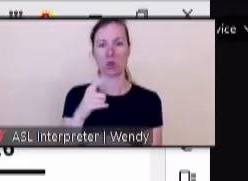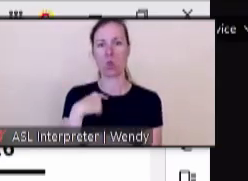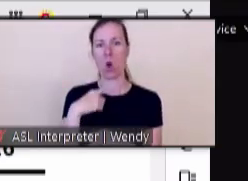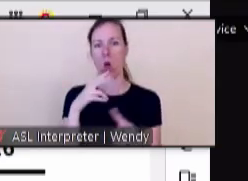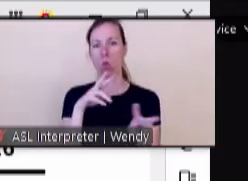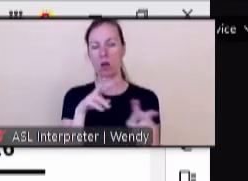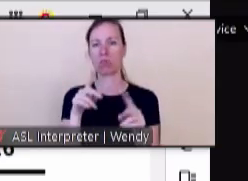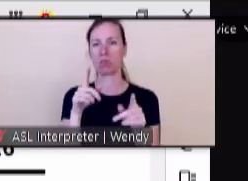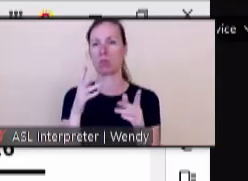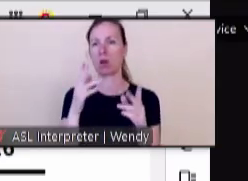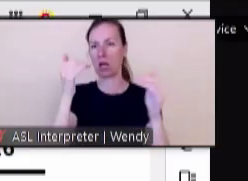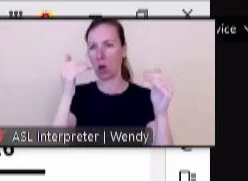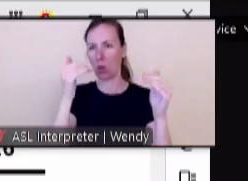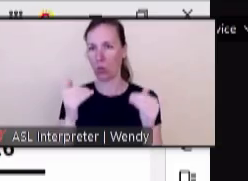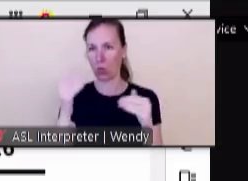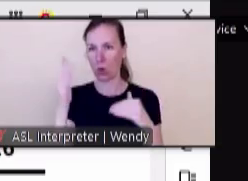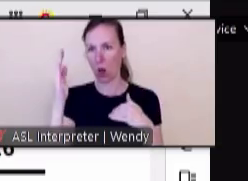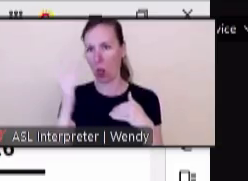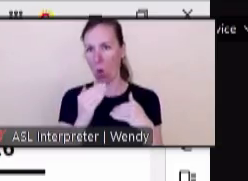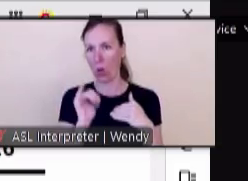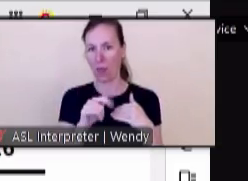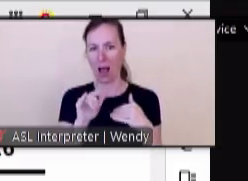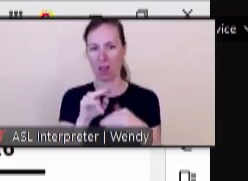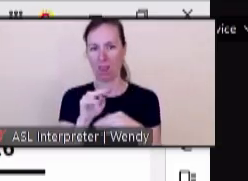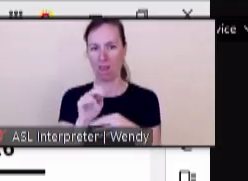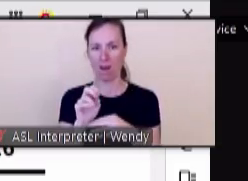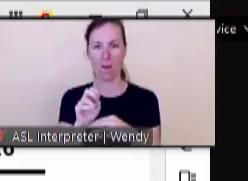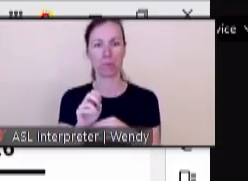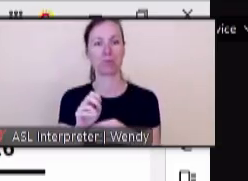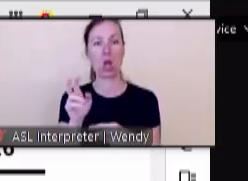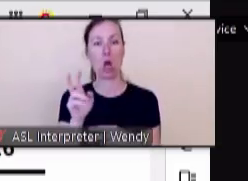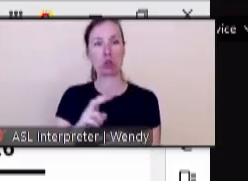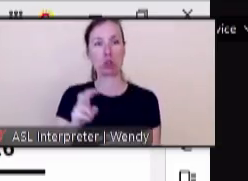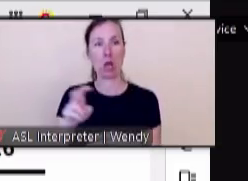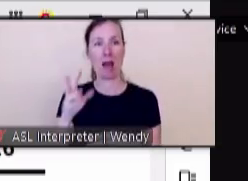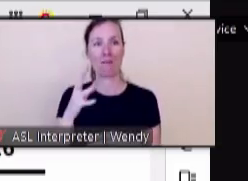For travel and training, that remained the same at $20,000.